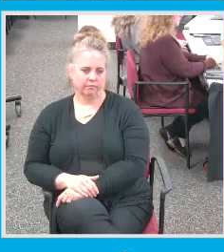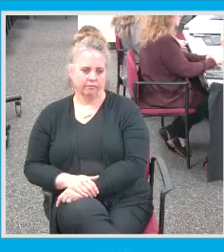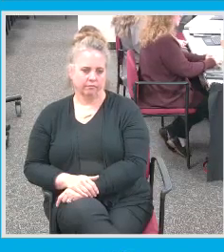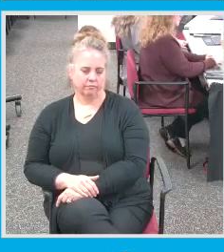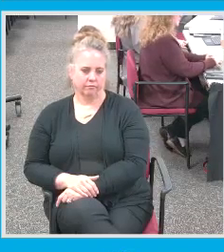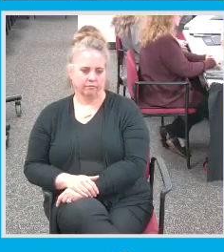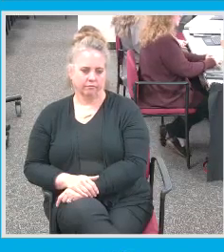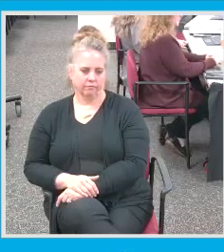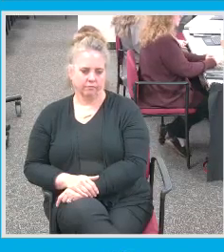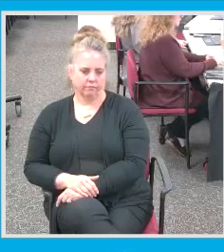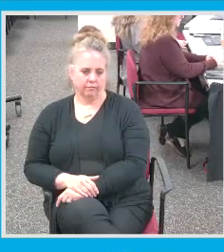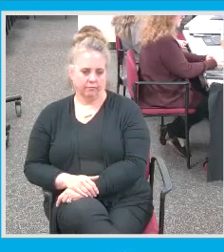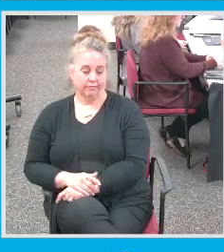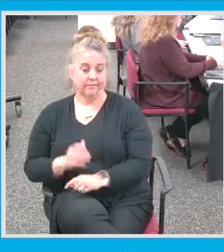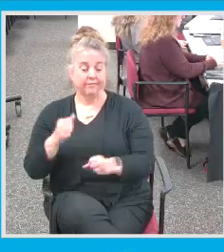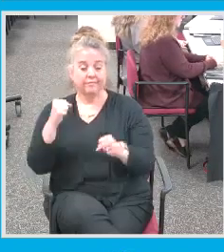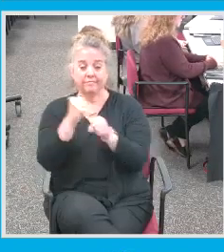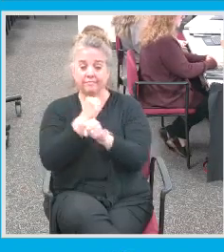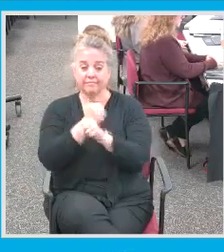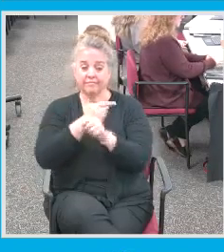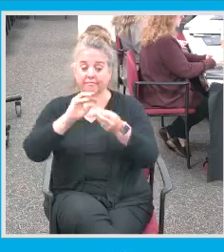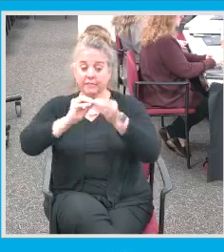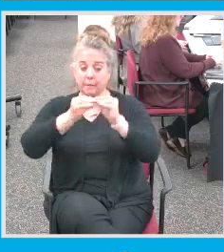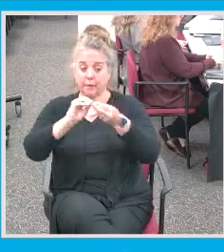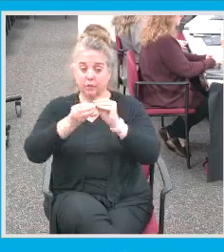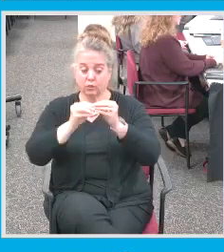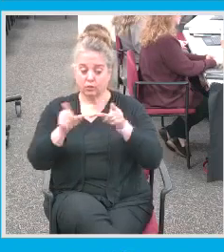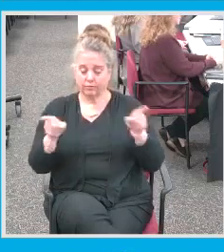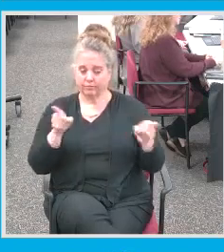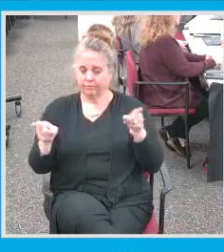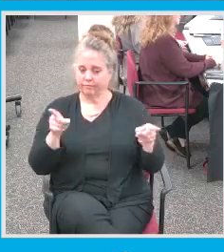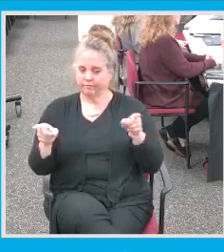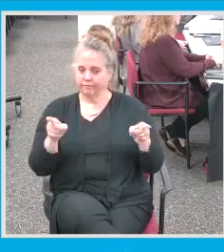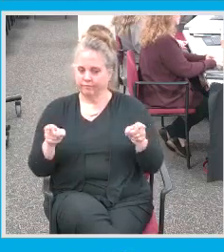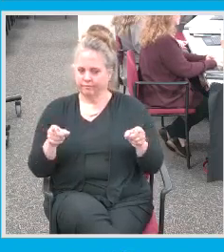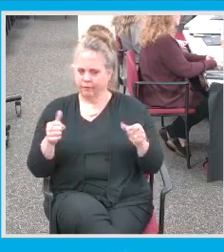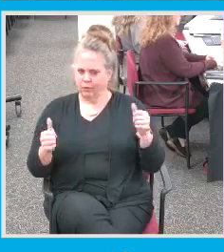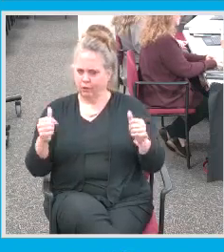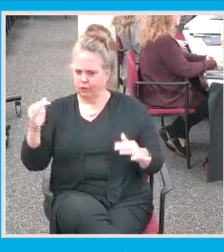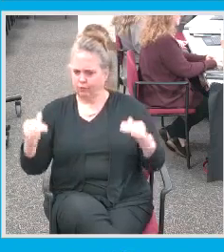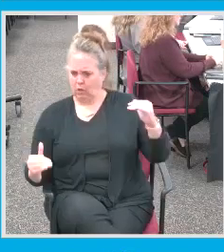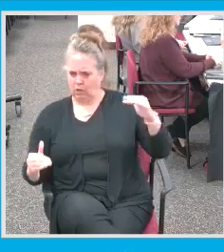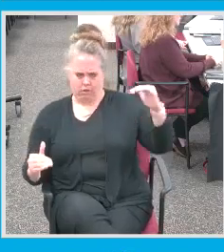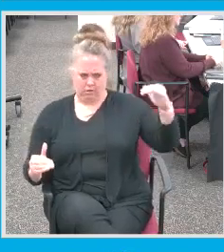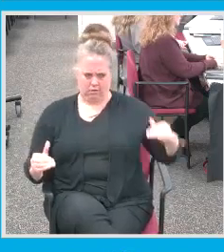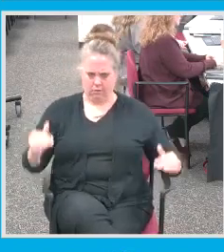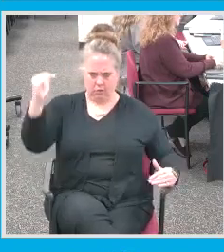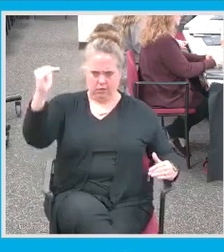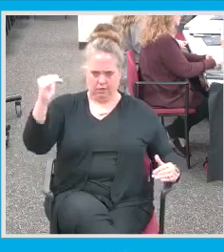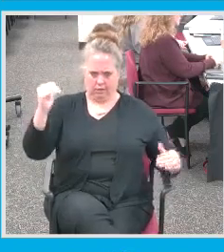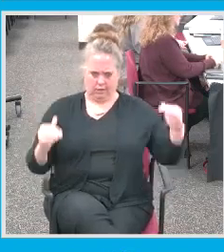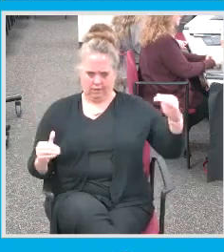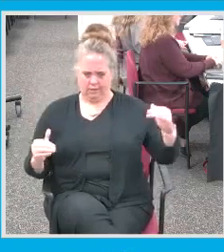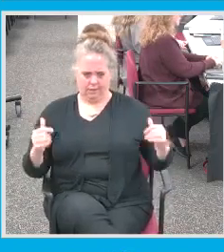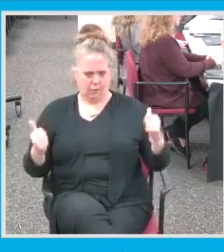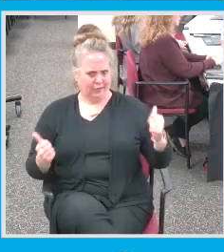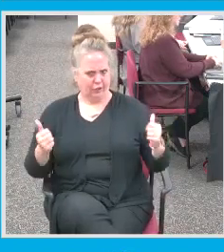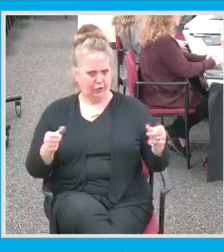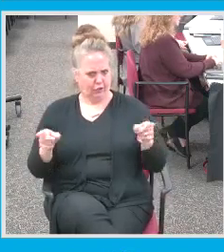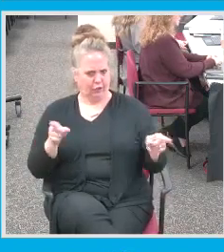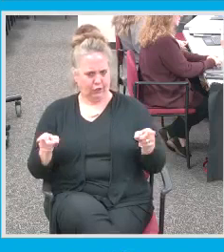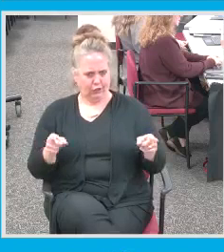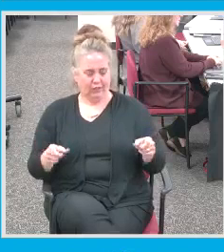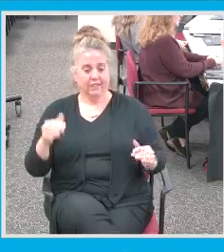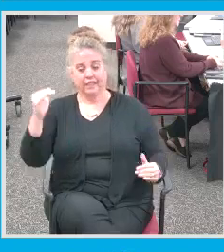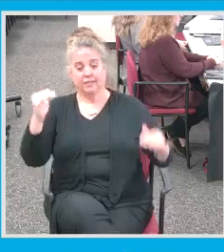statistics and, what's happening more. And death by suicide with a firearm is happening much more often than